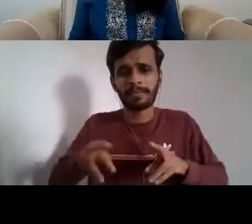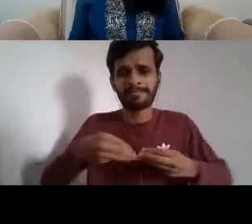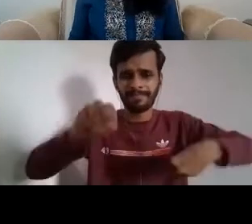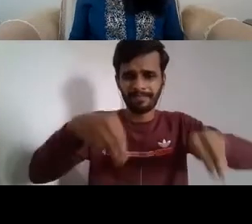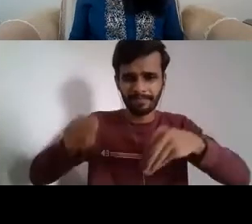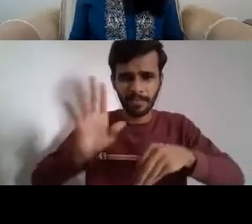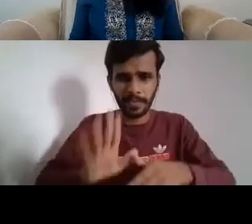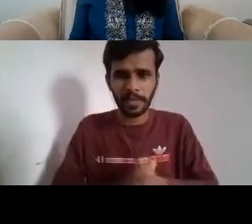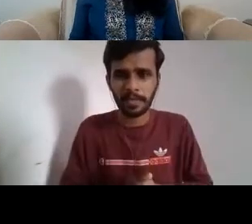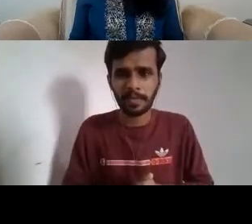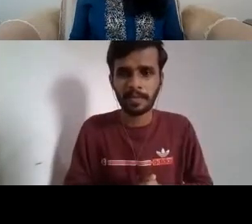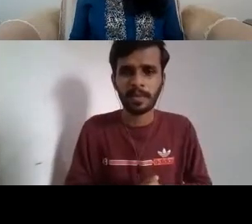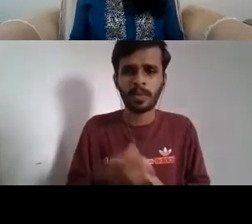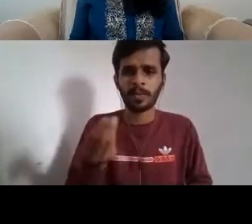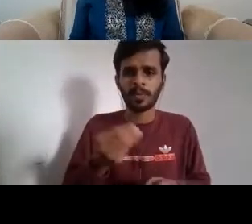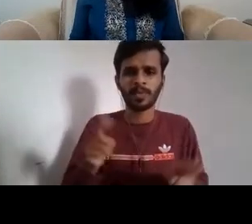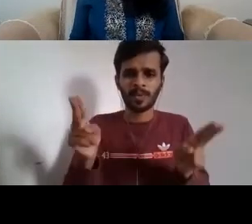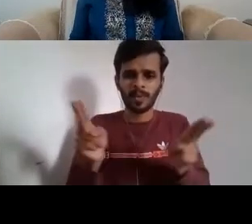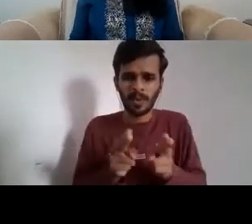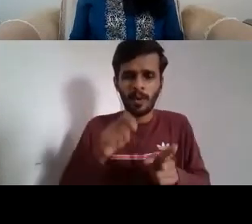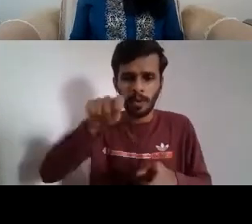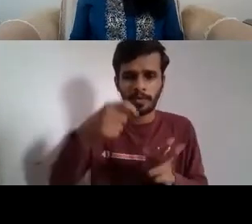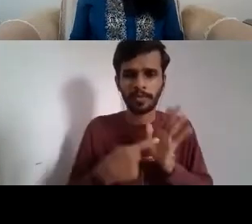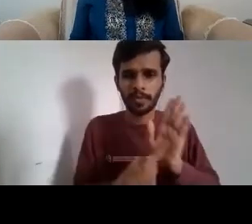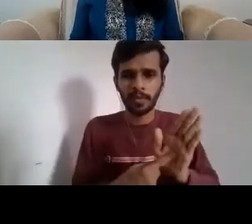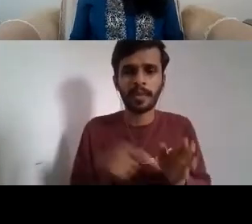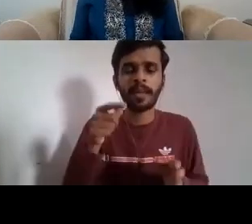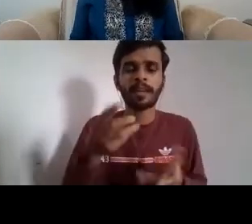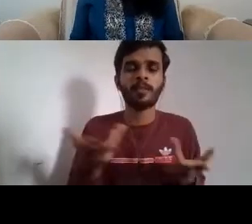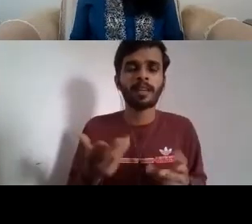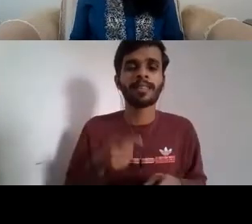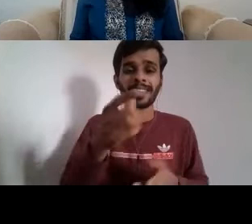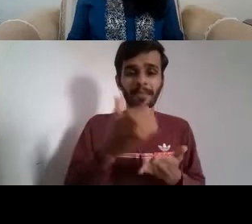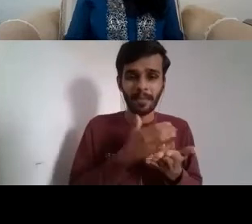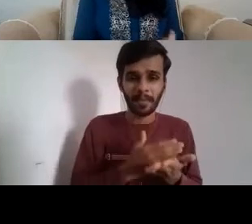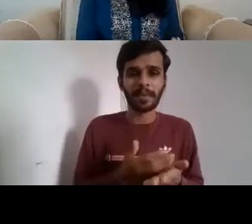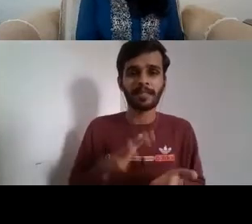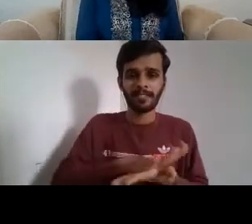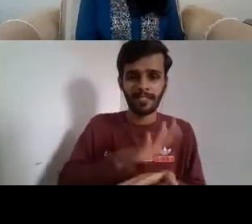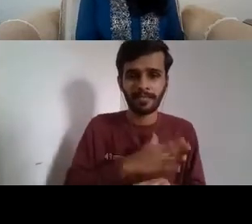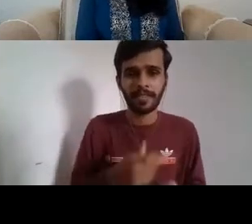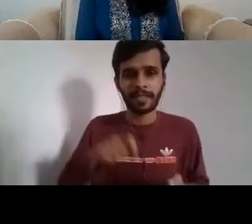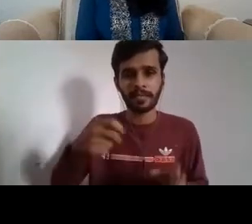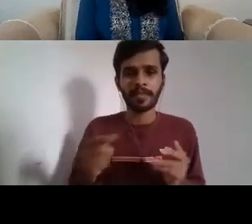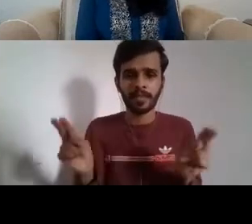We'll see another short clip of this concert at the Monterey Pop Festival.